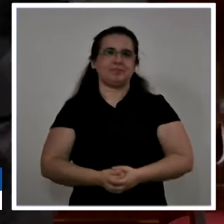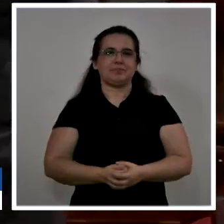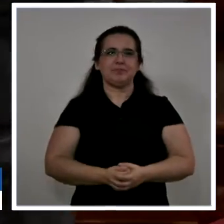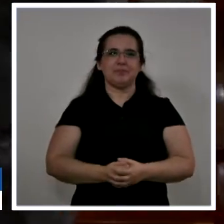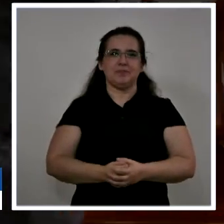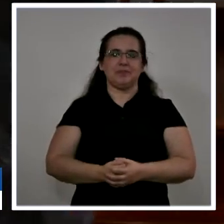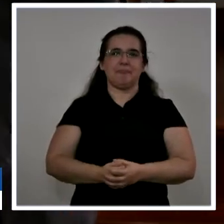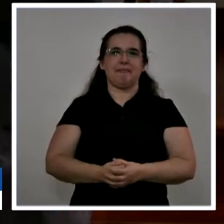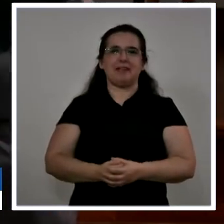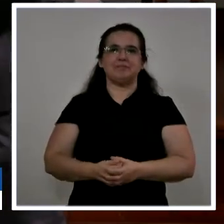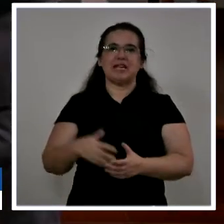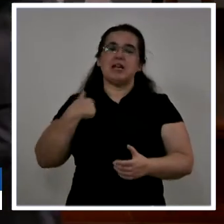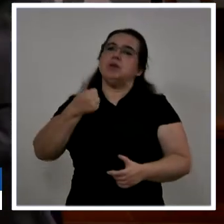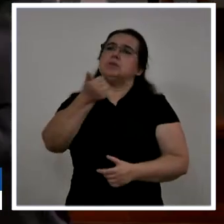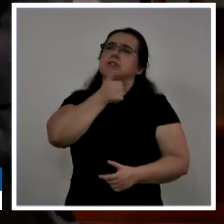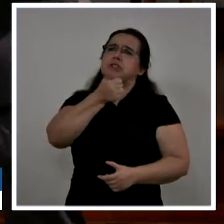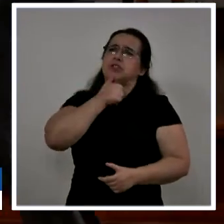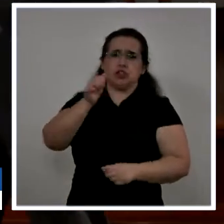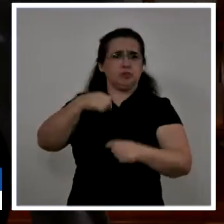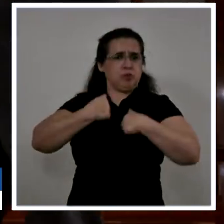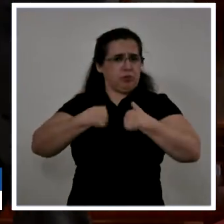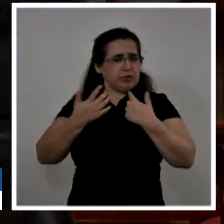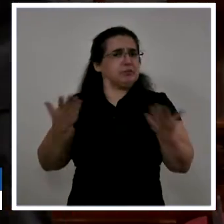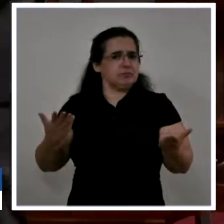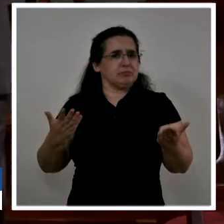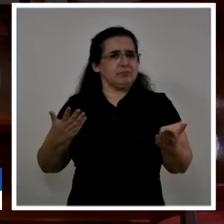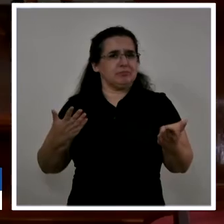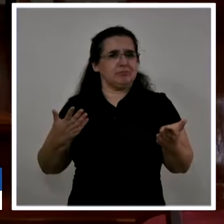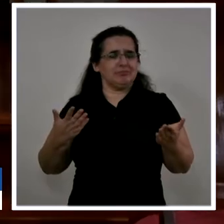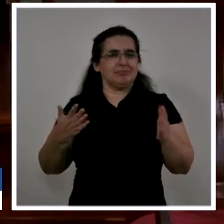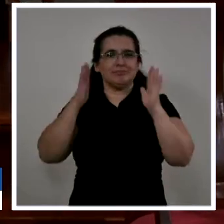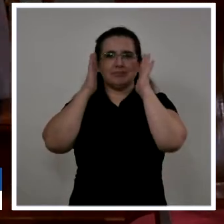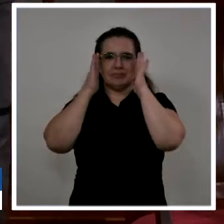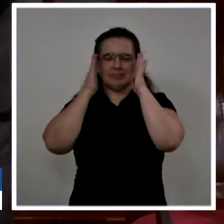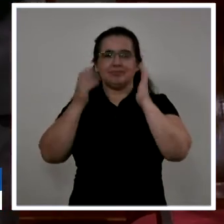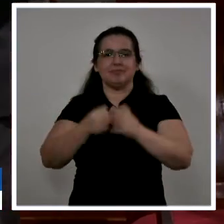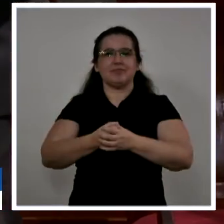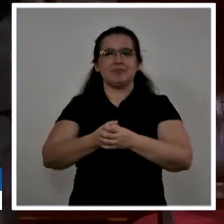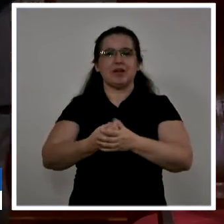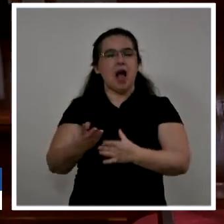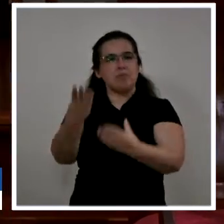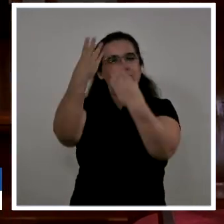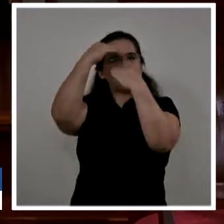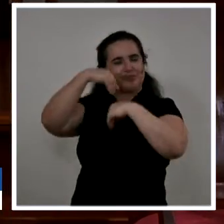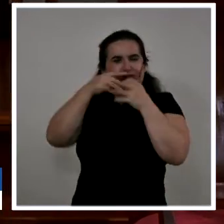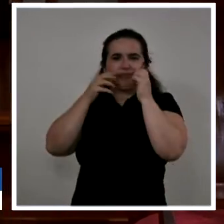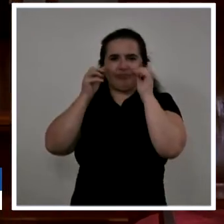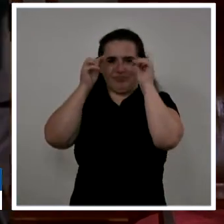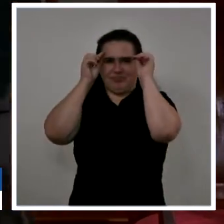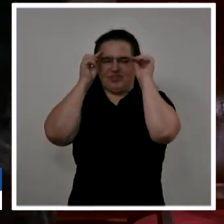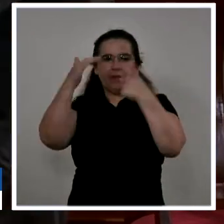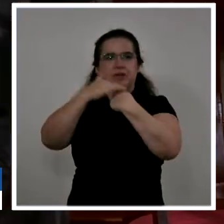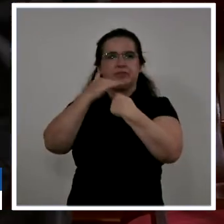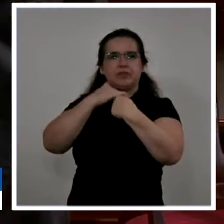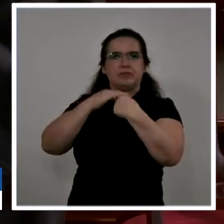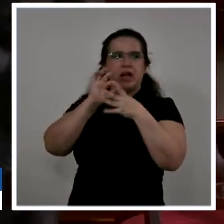own decisions. E, portanto, eu fiz uma série de decisões próprias to cultivate that character defect. Que cultivaram esse defeito de